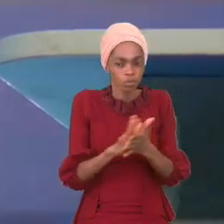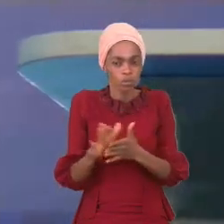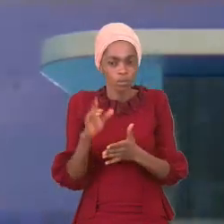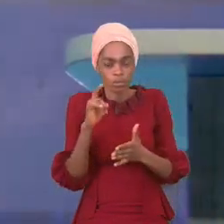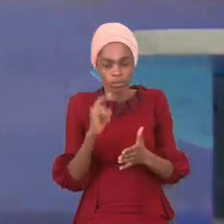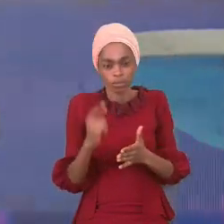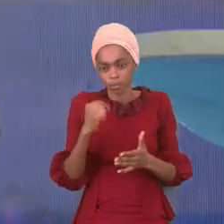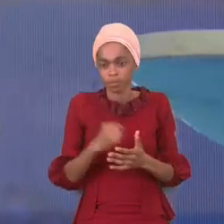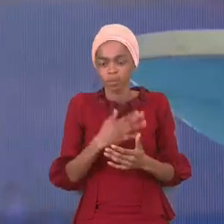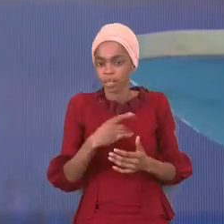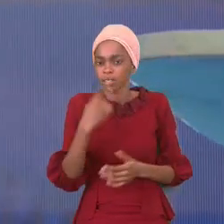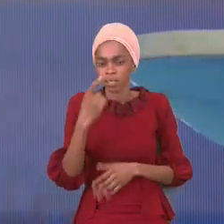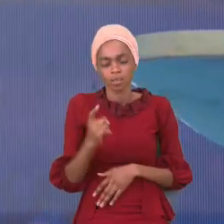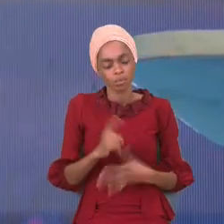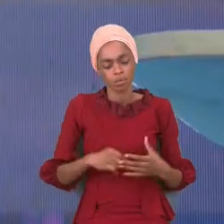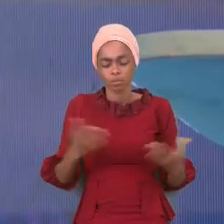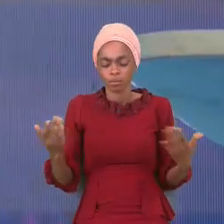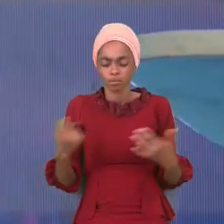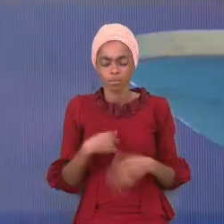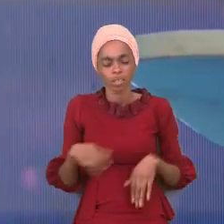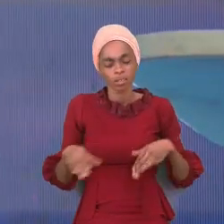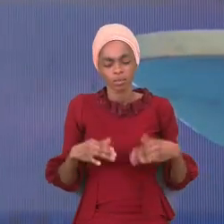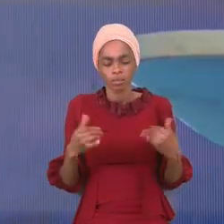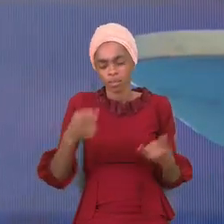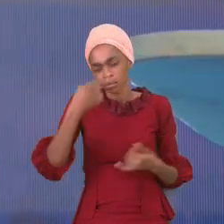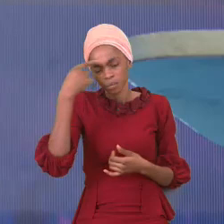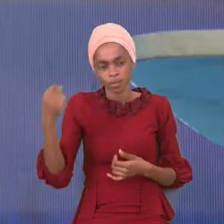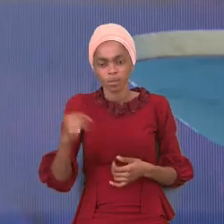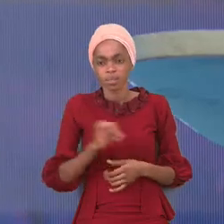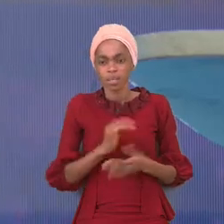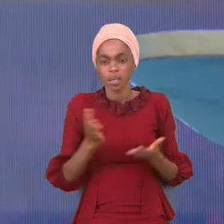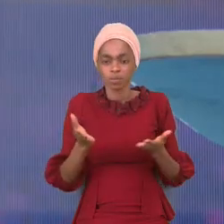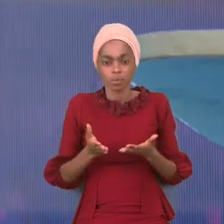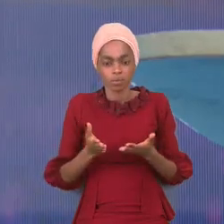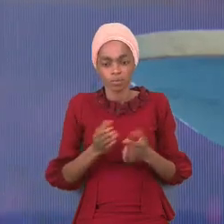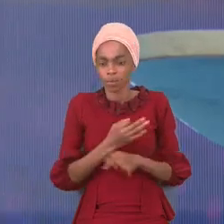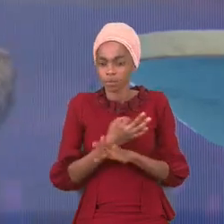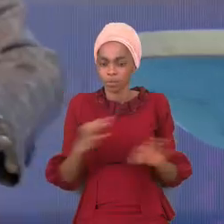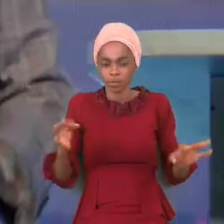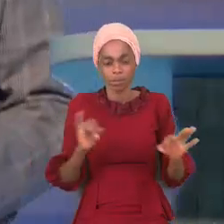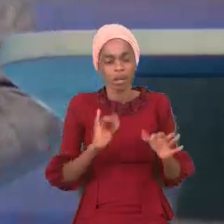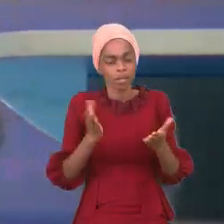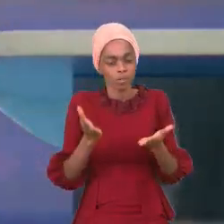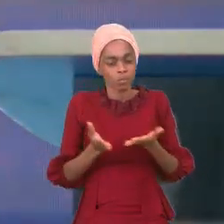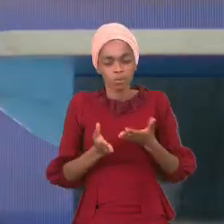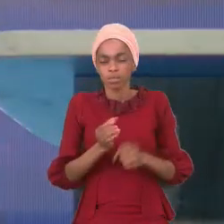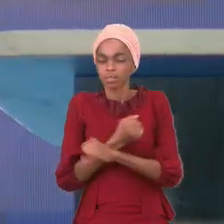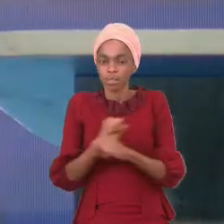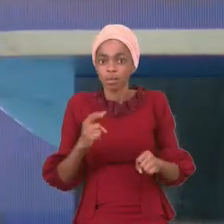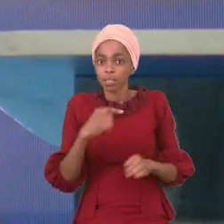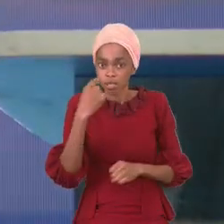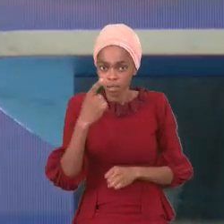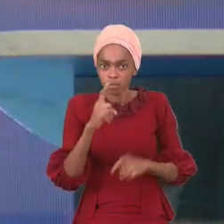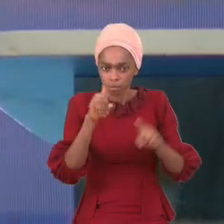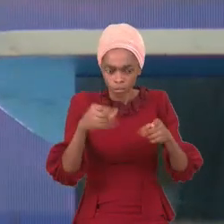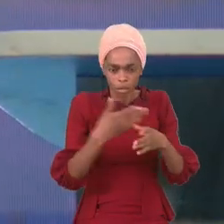And he says, what do I do now? Because I want freedom. I want salvation. He said, go